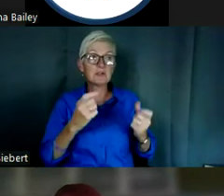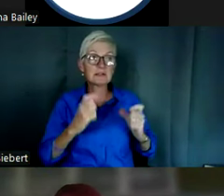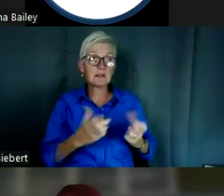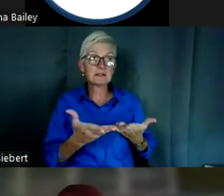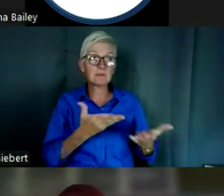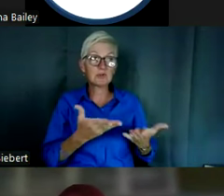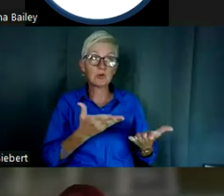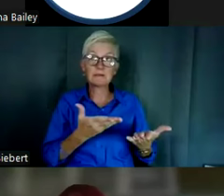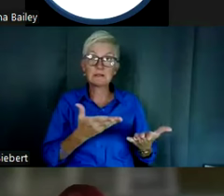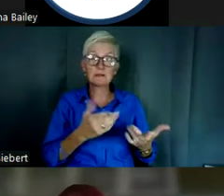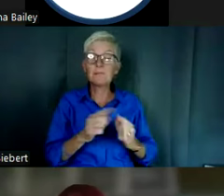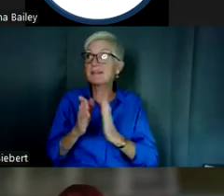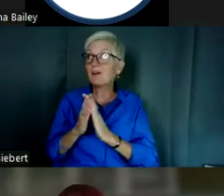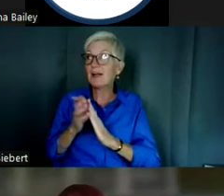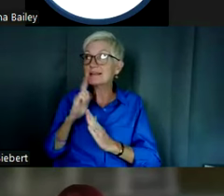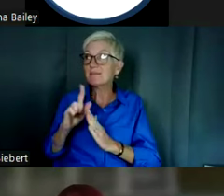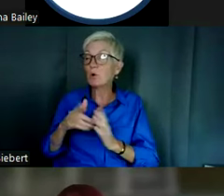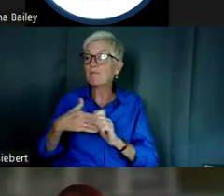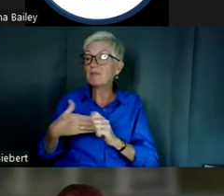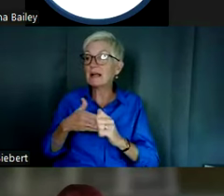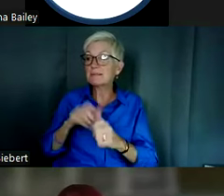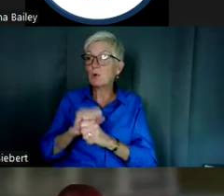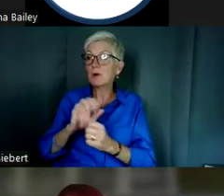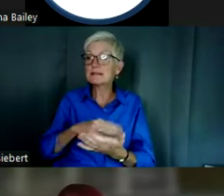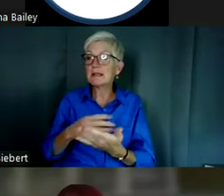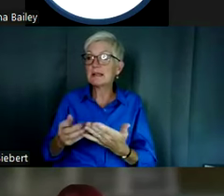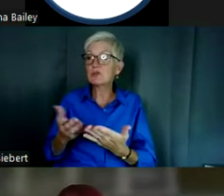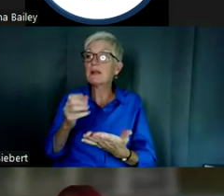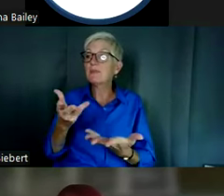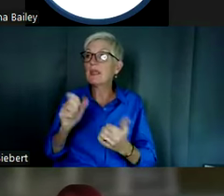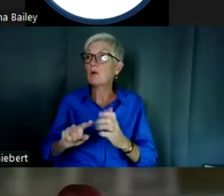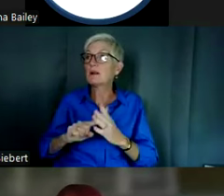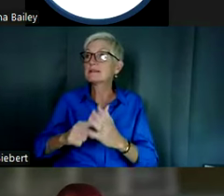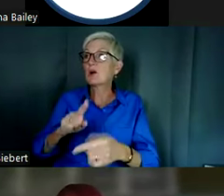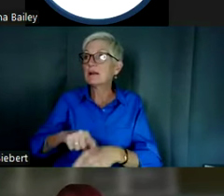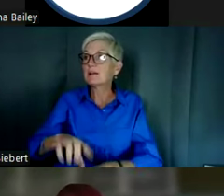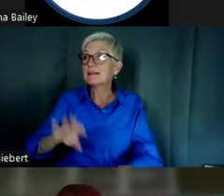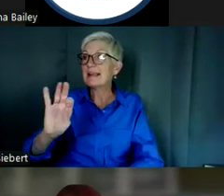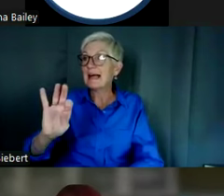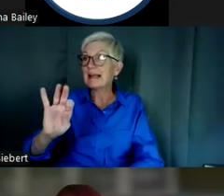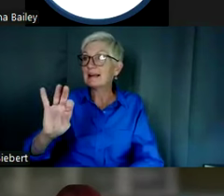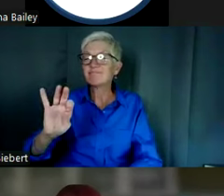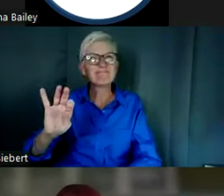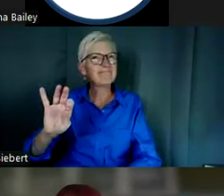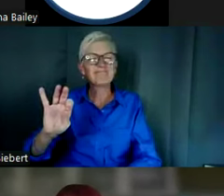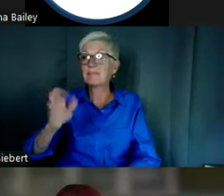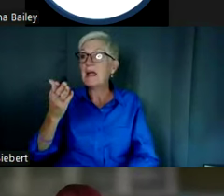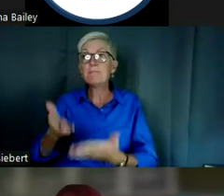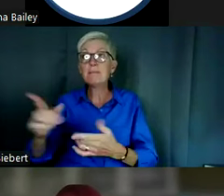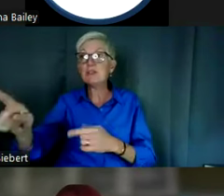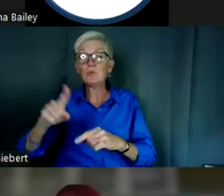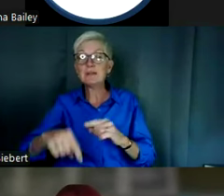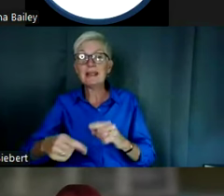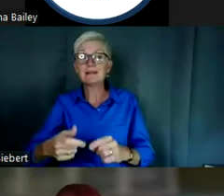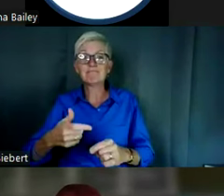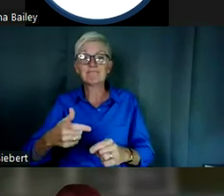a.m., but they're asking for a flexible work schedule to not come in till 9. That may be an administrative hardship because you would not be